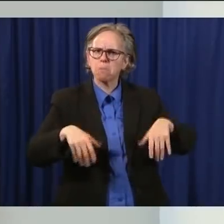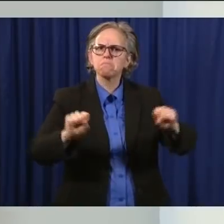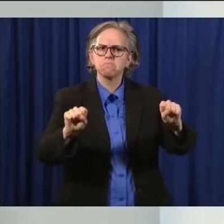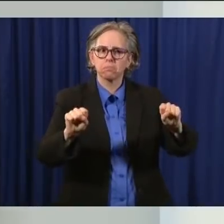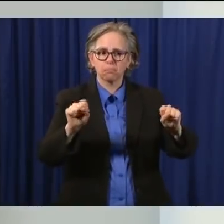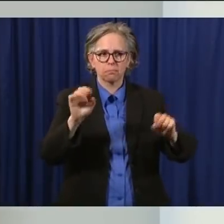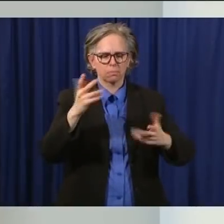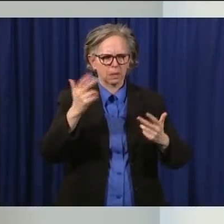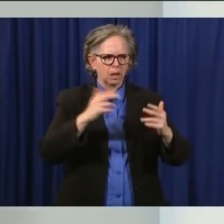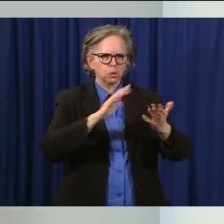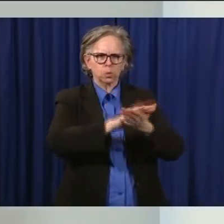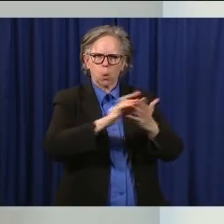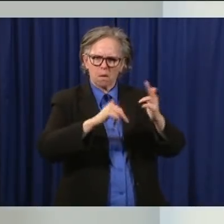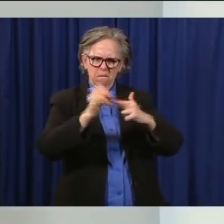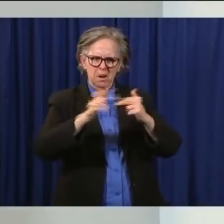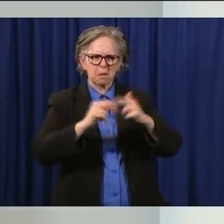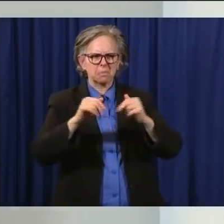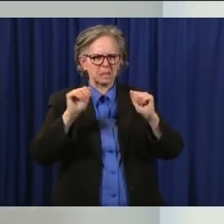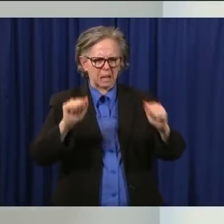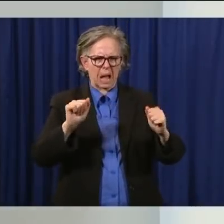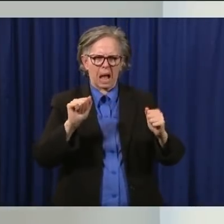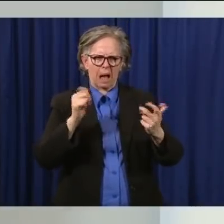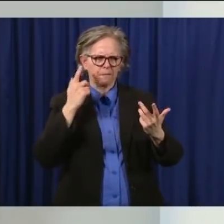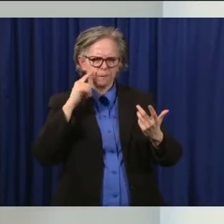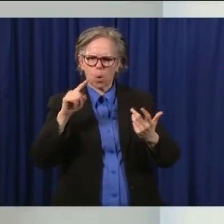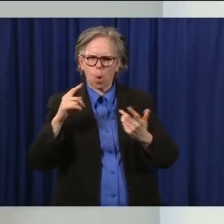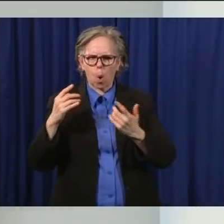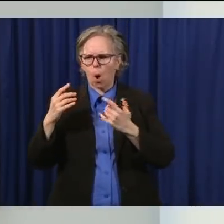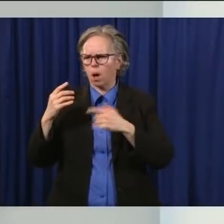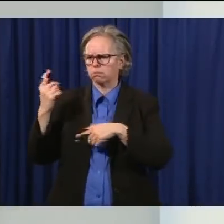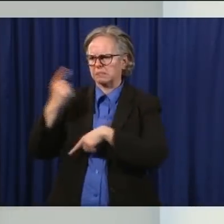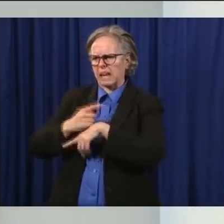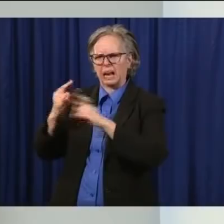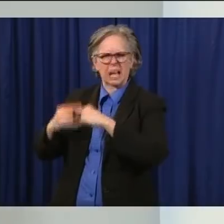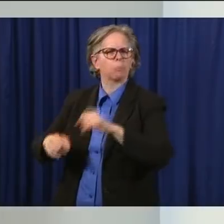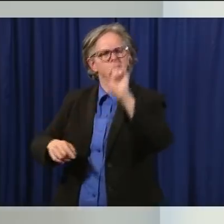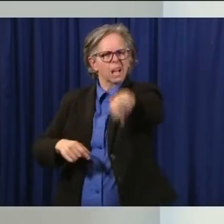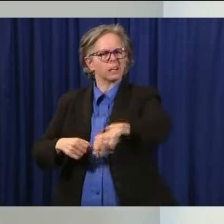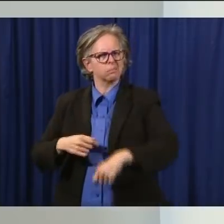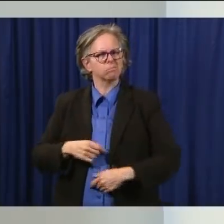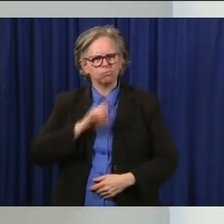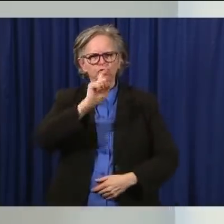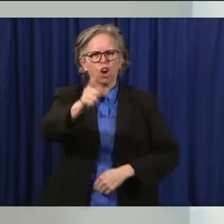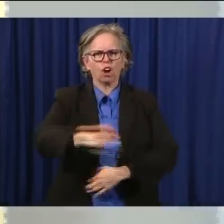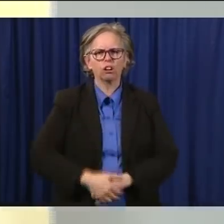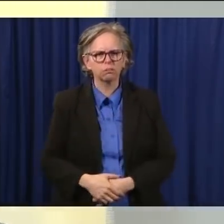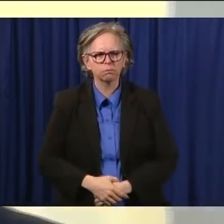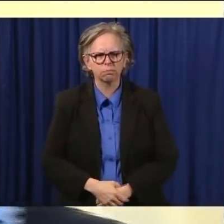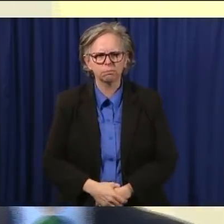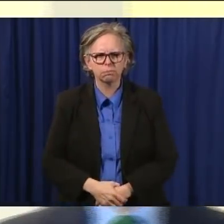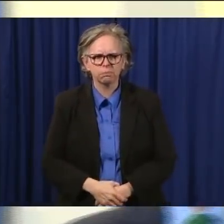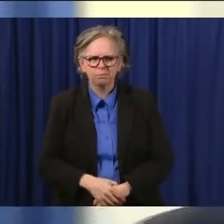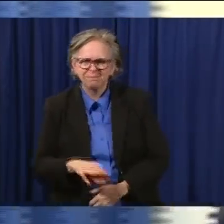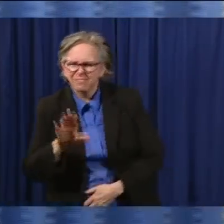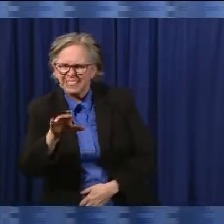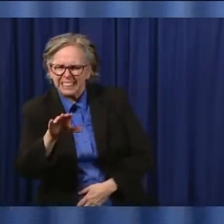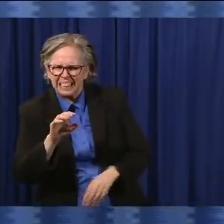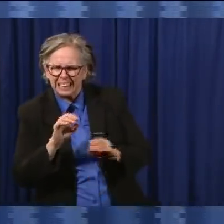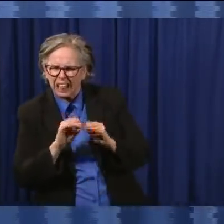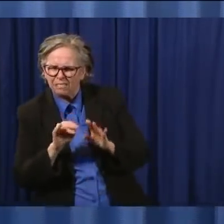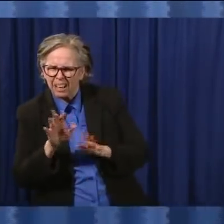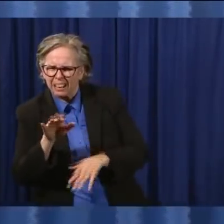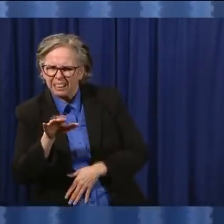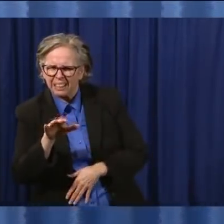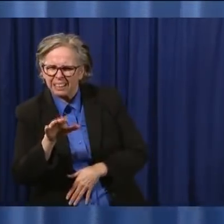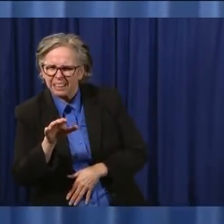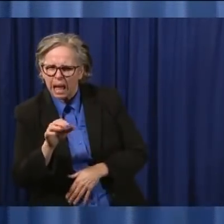used for those purposes. So absolutely, the answer to the question is yes. Are there still restrictions on how large the